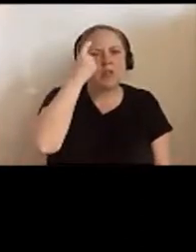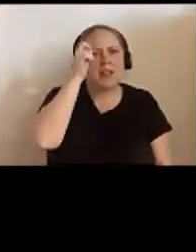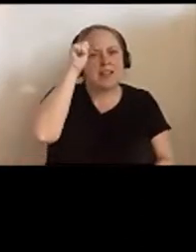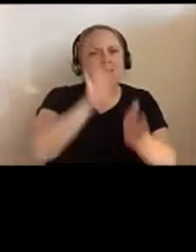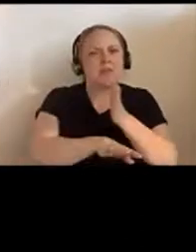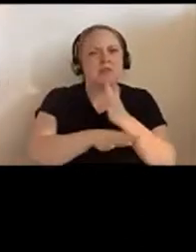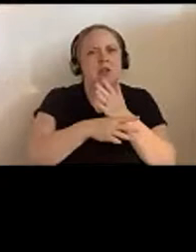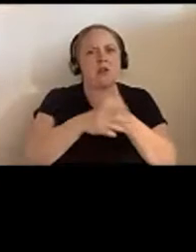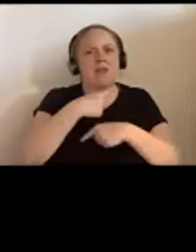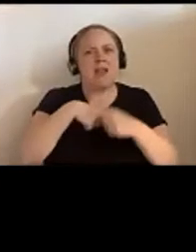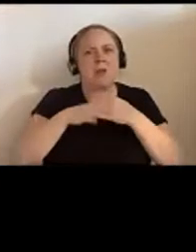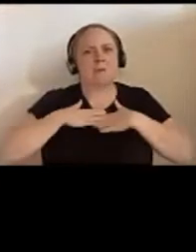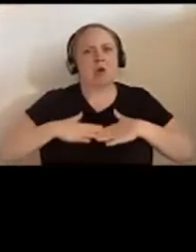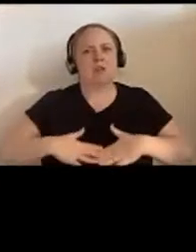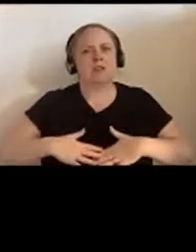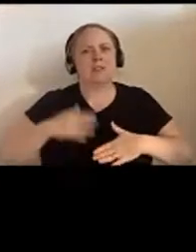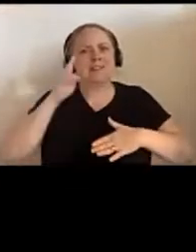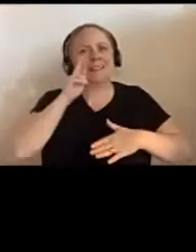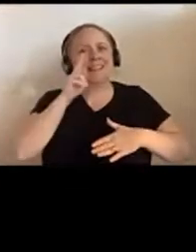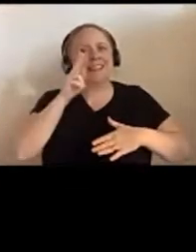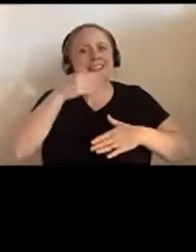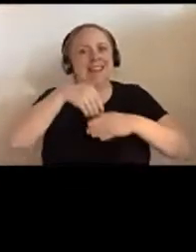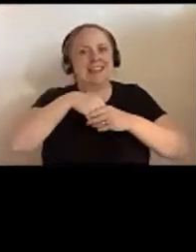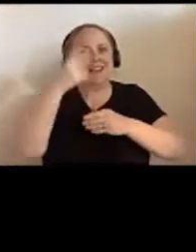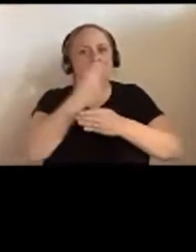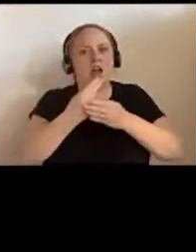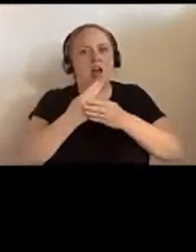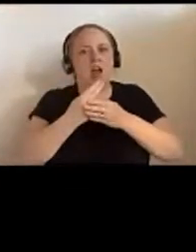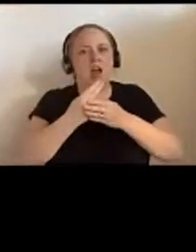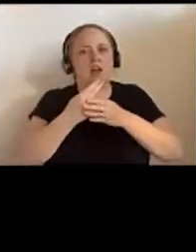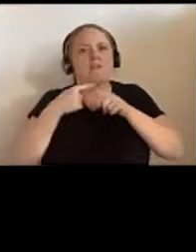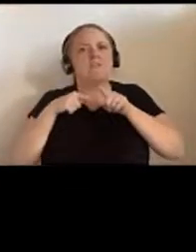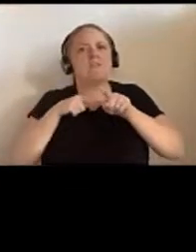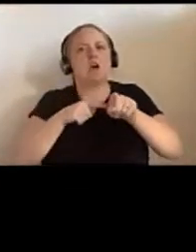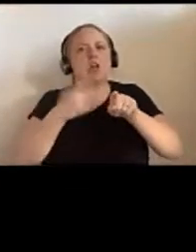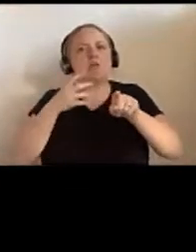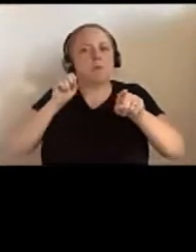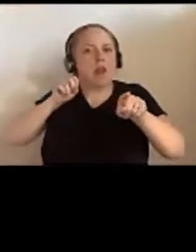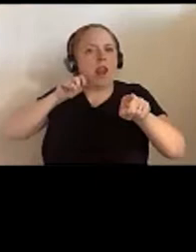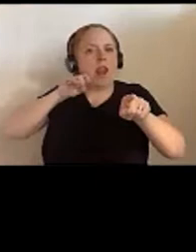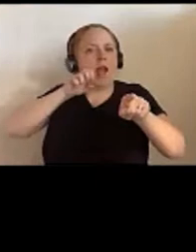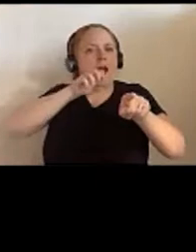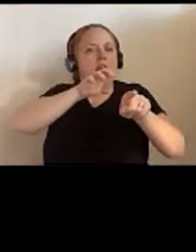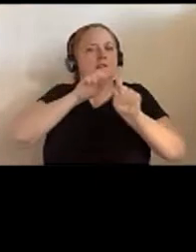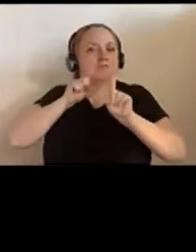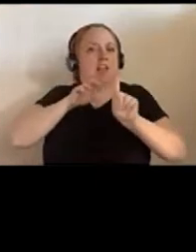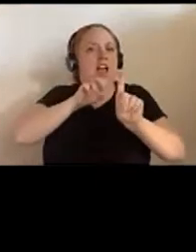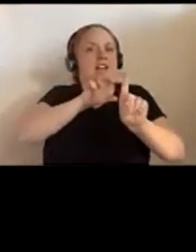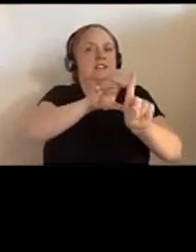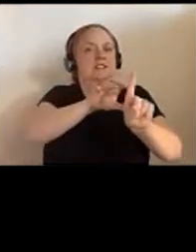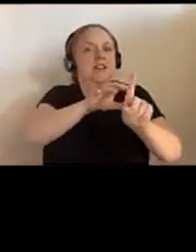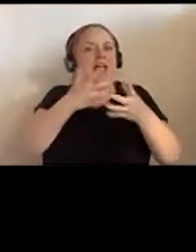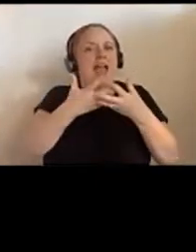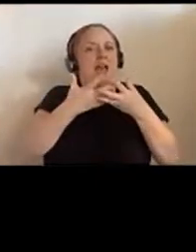bodies being seen in art, literally followed by light, and how it might help to unravel the idea of a